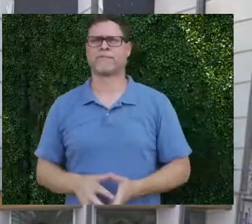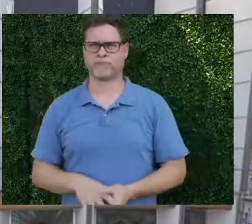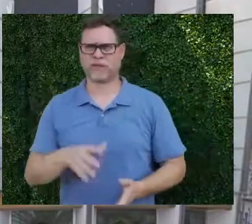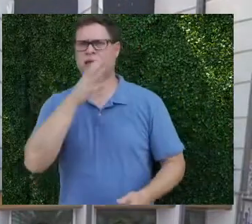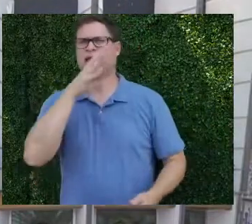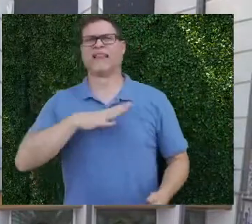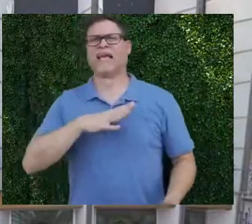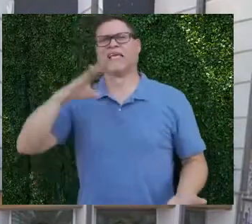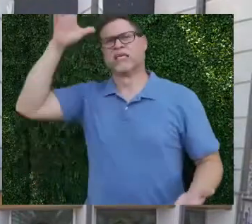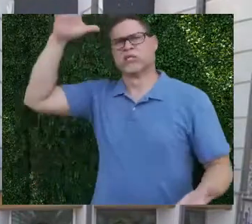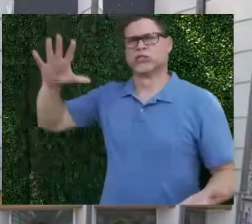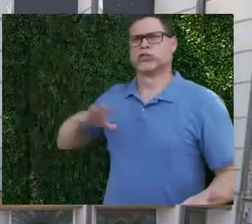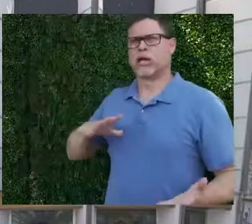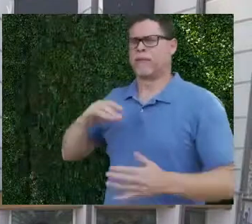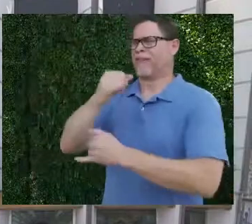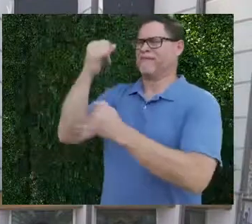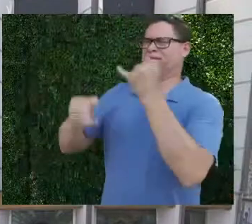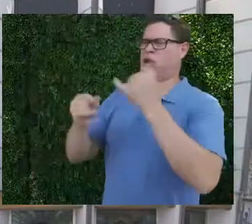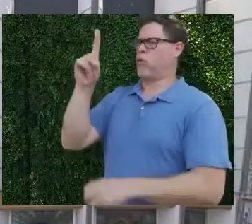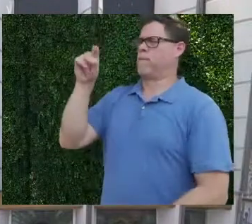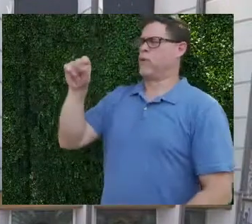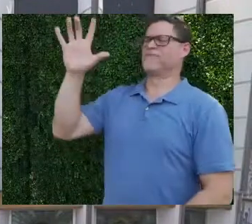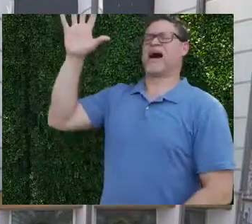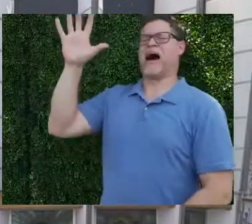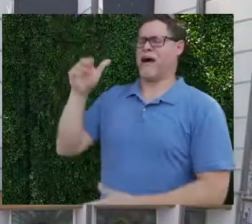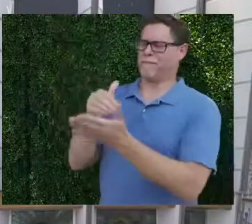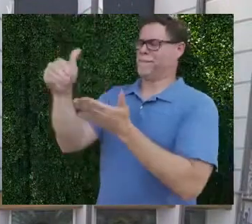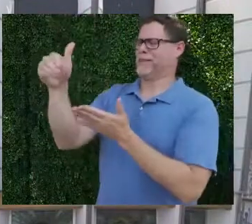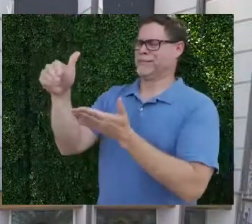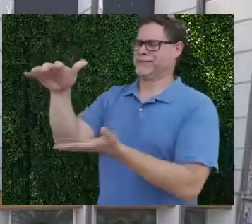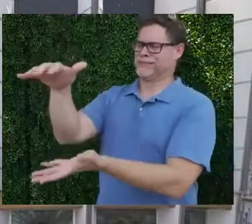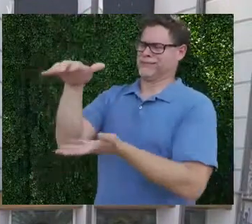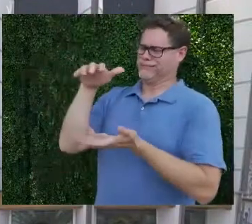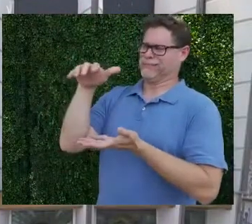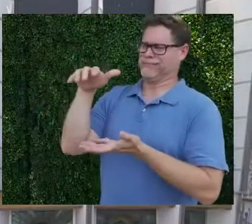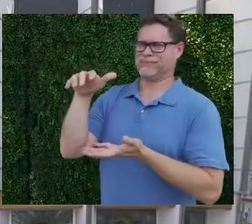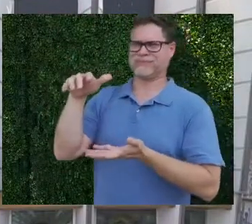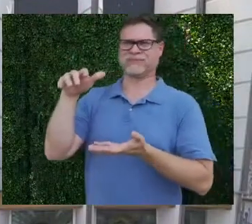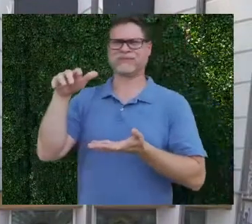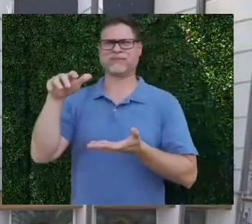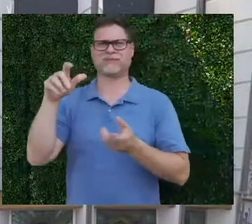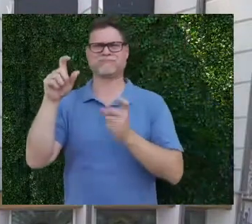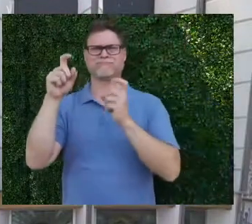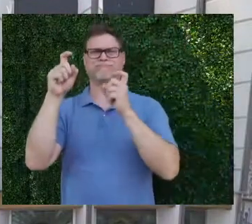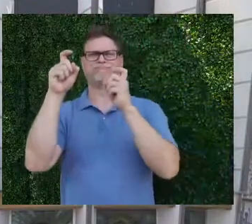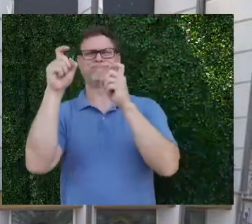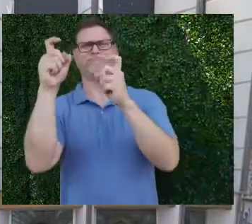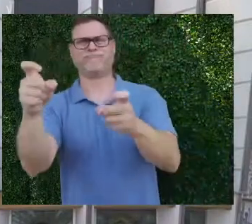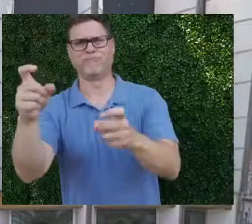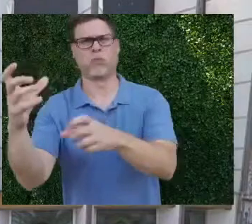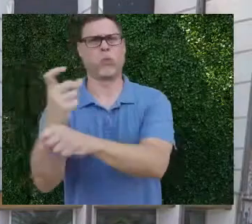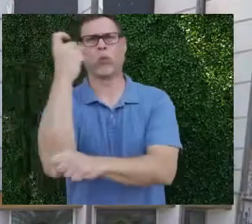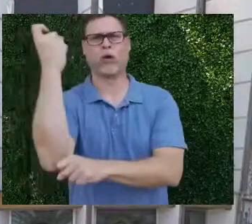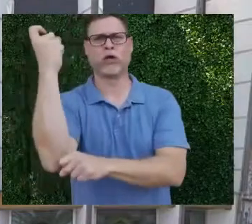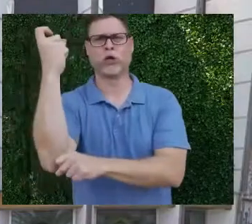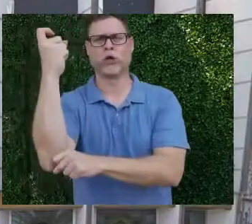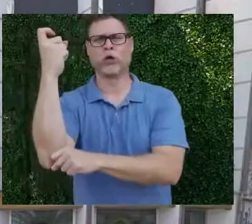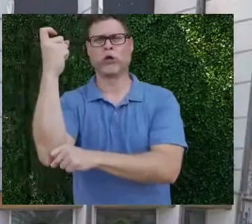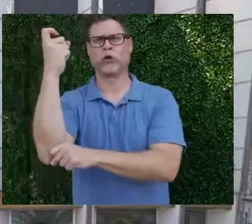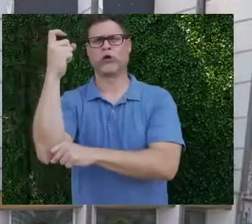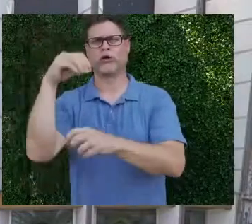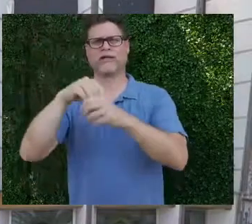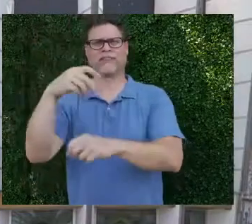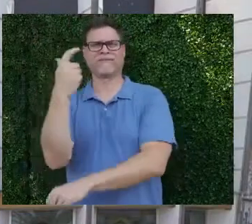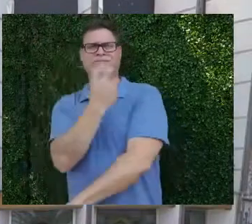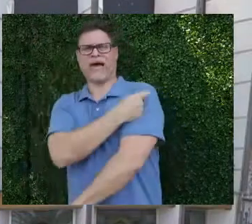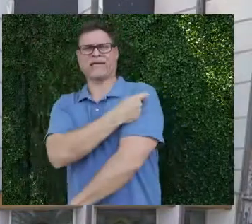and gentlemen, the final $1.5 million Ooh. grand prize lottery winner The number. in the Vax